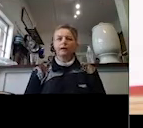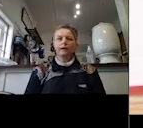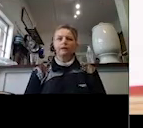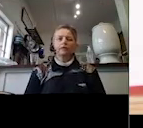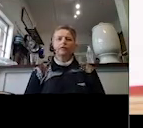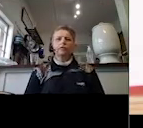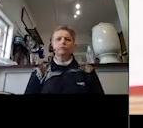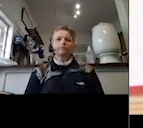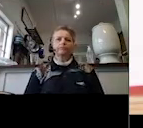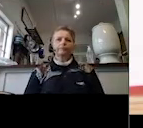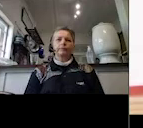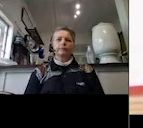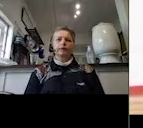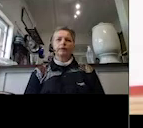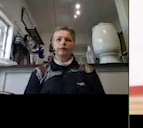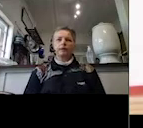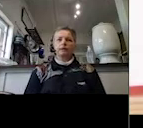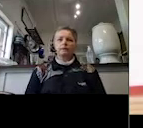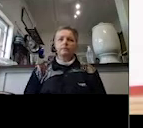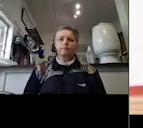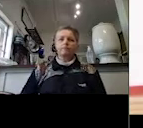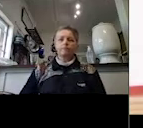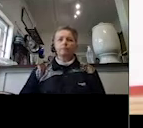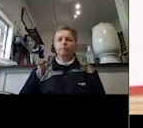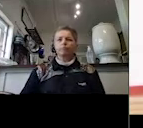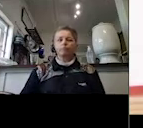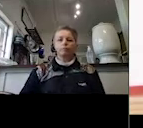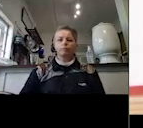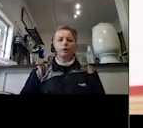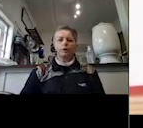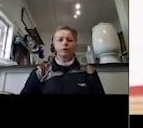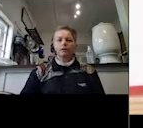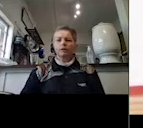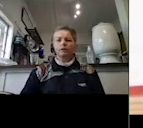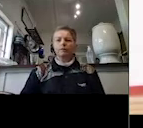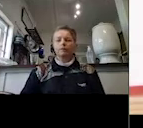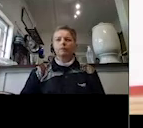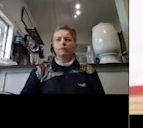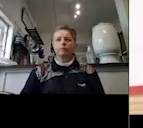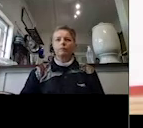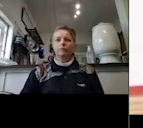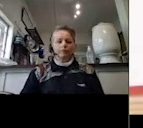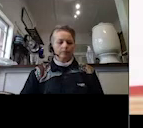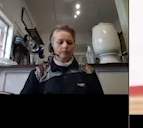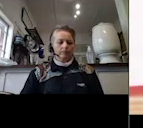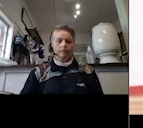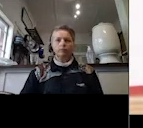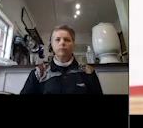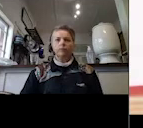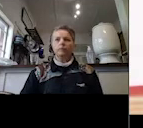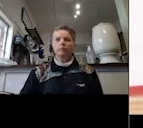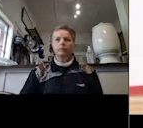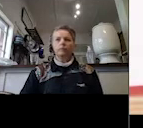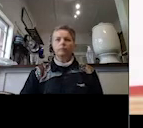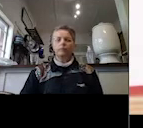enduring guardian form. Great. Thanks, Bridget. Just to let people know that the email that will come after